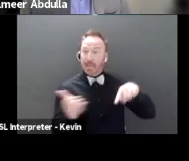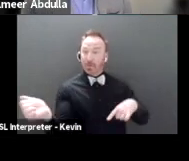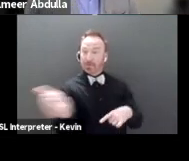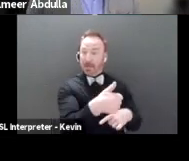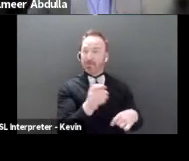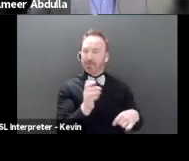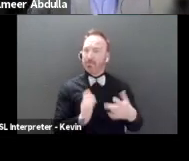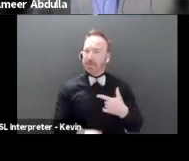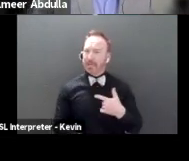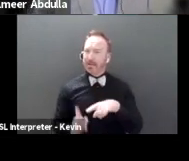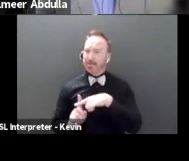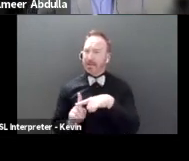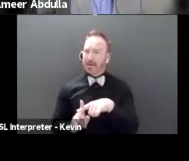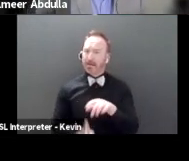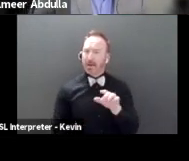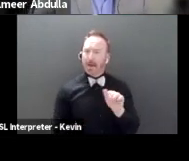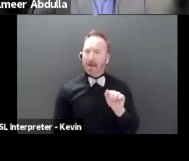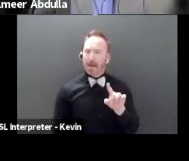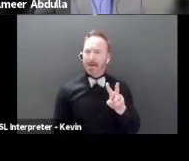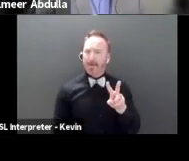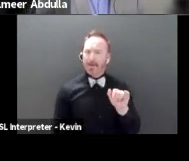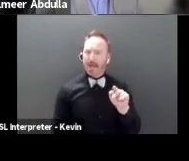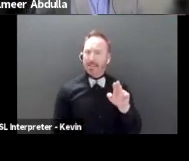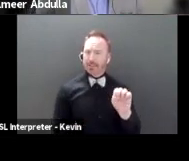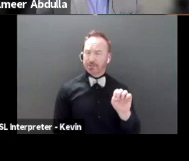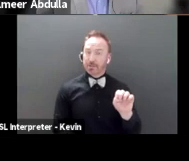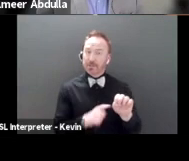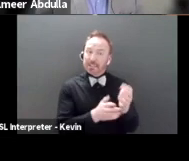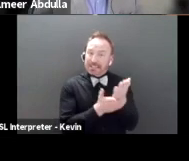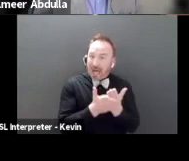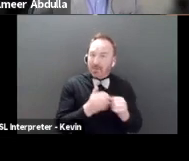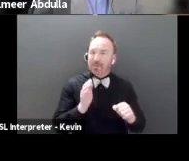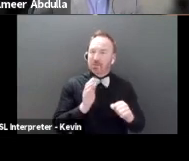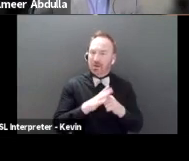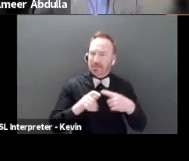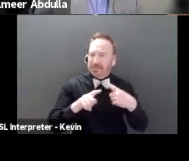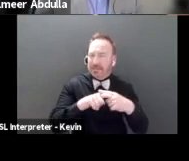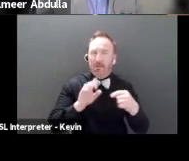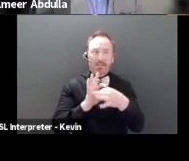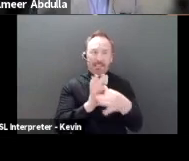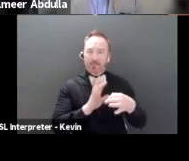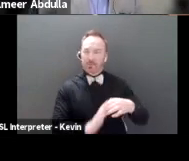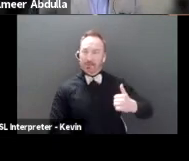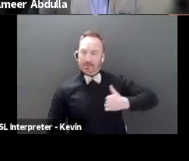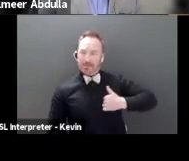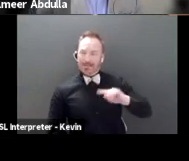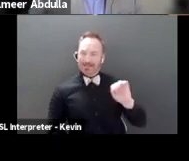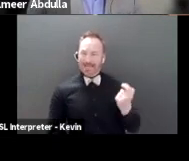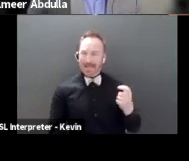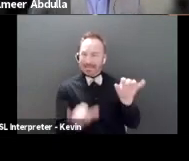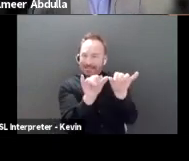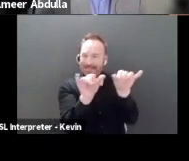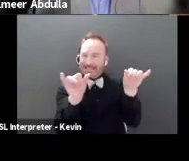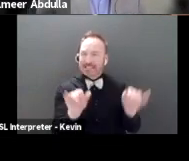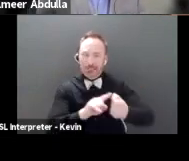And we'll allude to, or we'll get to some of the intricacies and oddities of our Canadian tax system a bit later, but